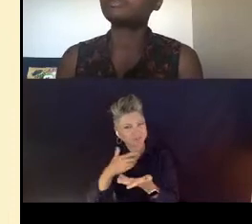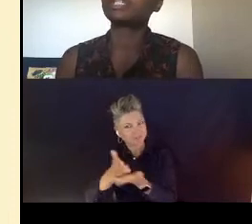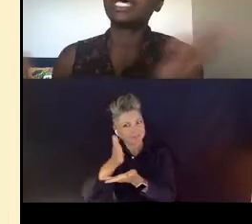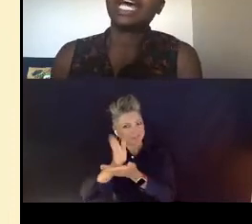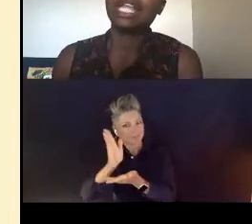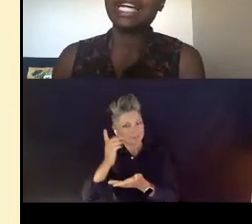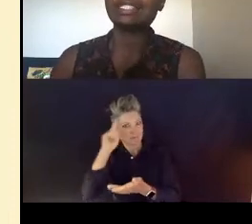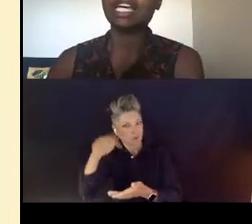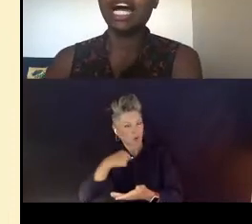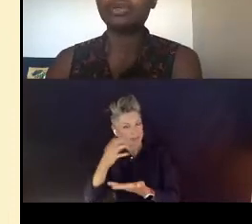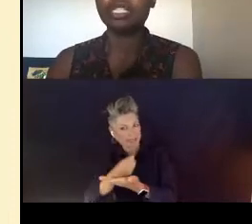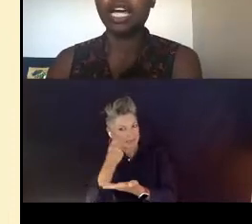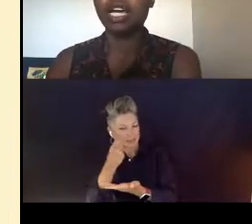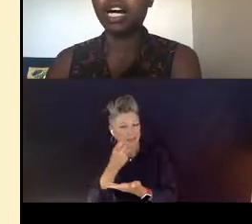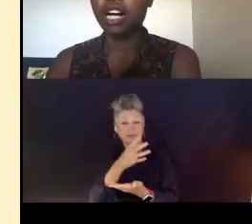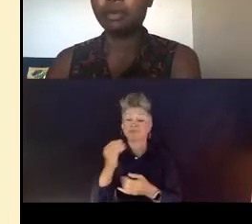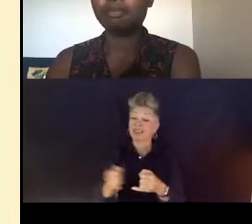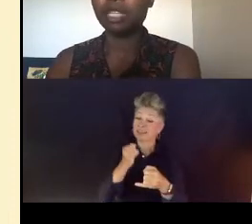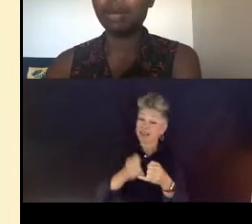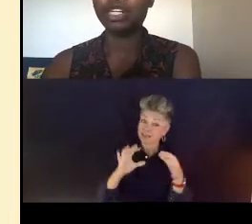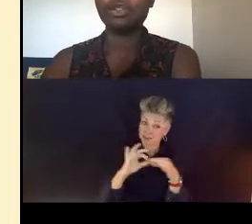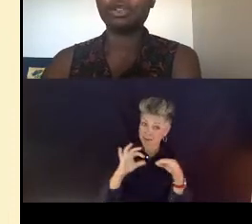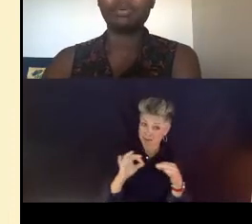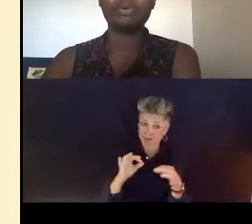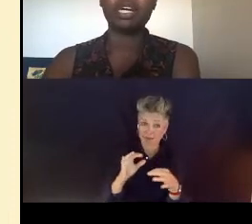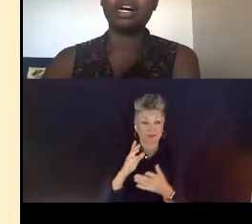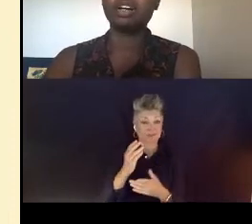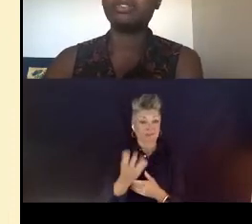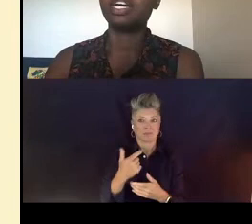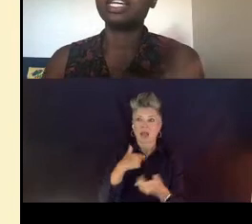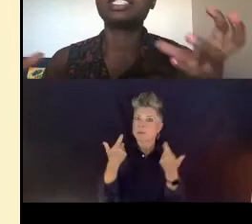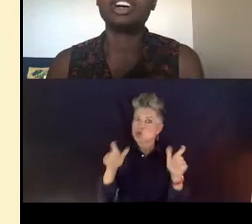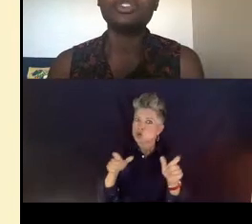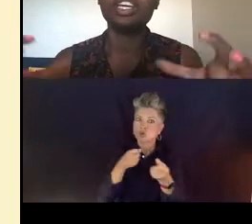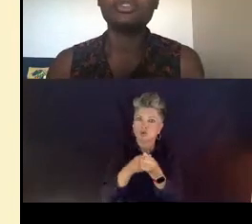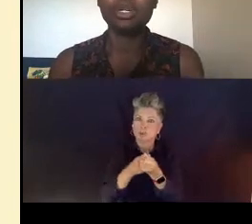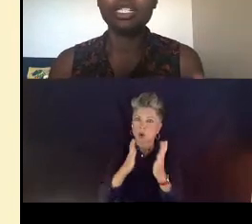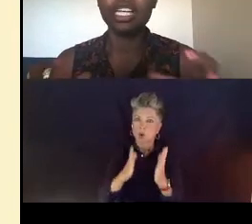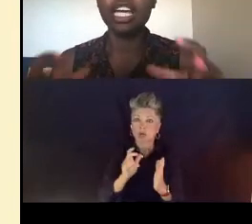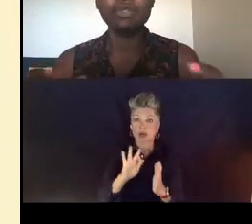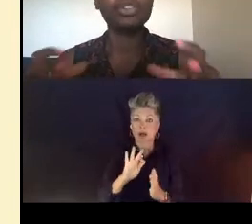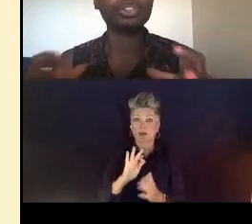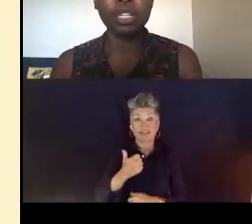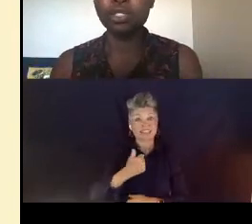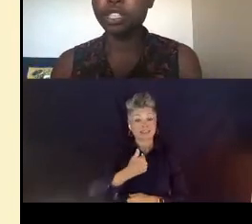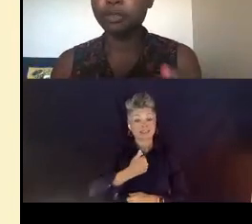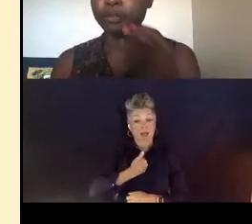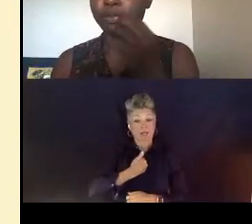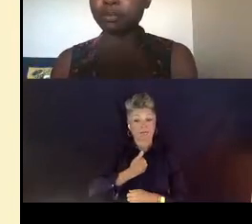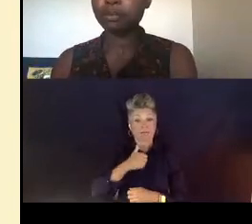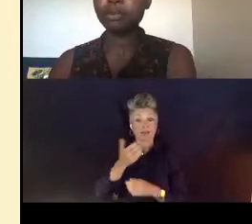use. And lastly, I will say, I'm a huge proponent of self-enforcing